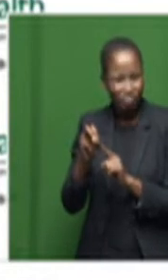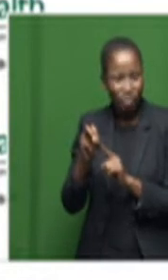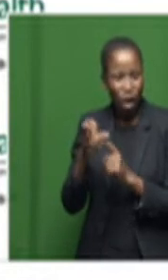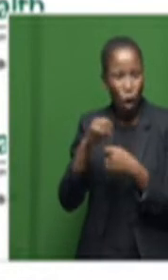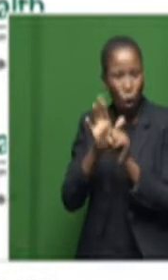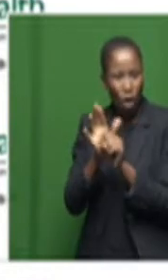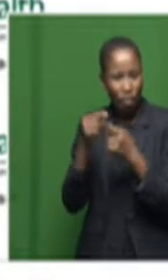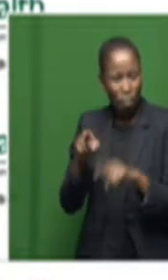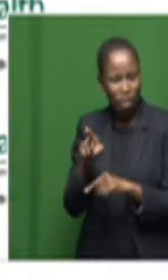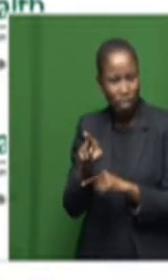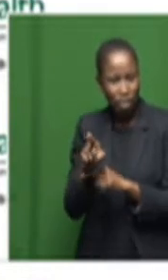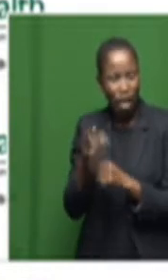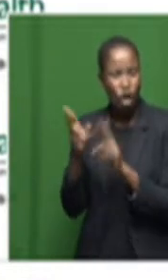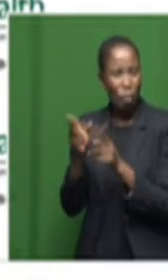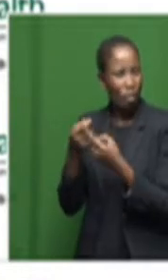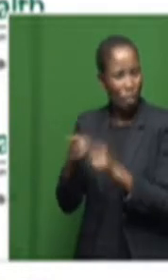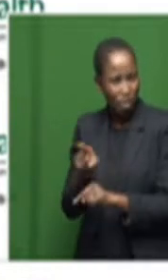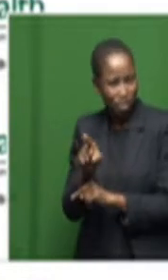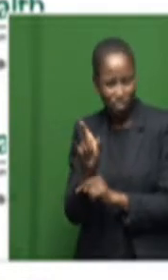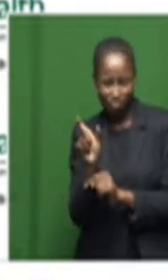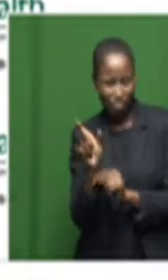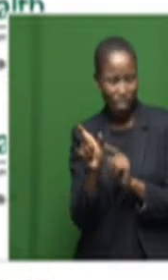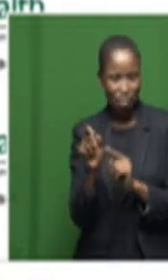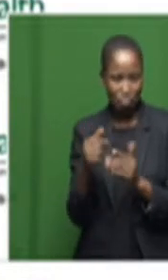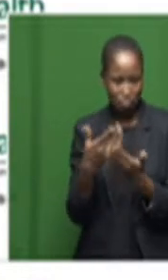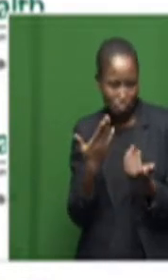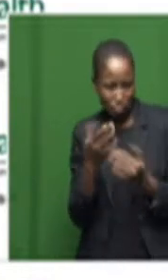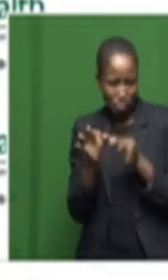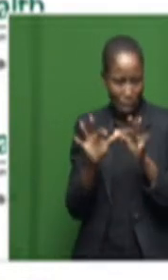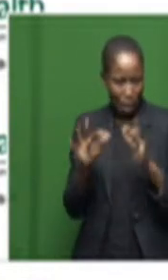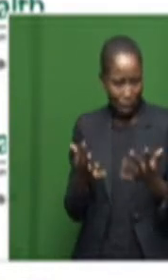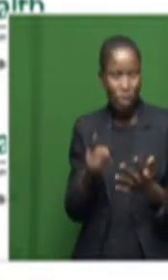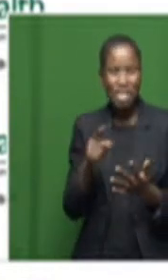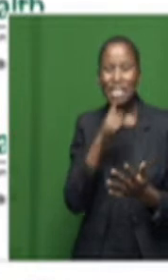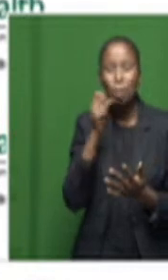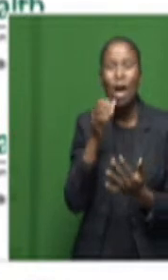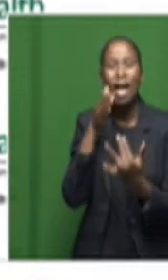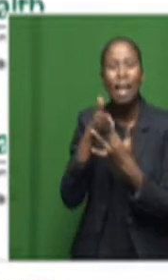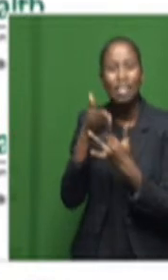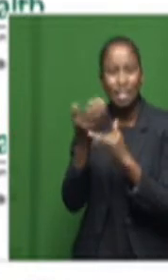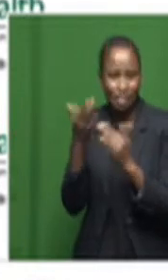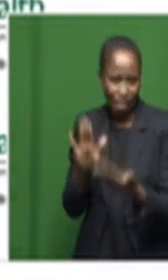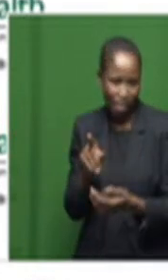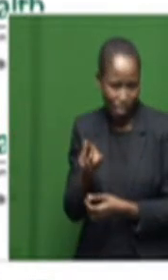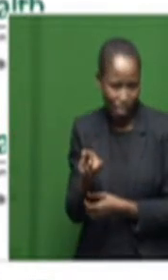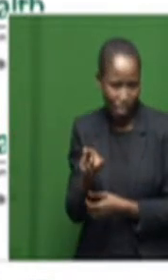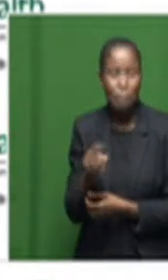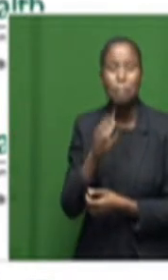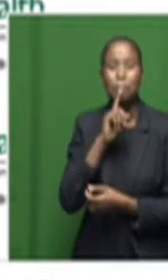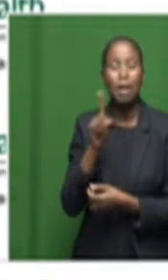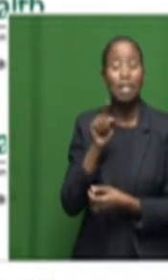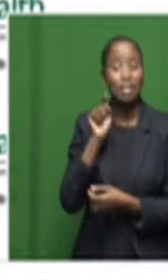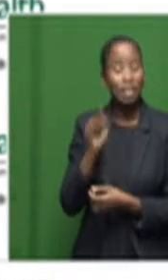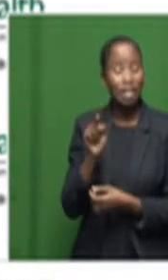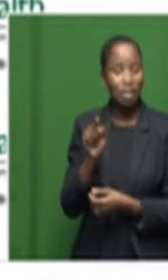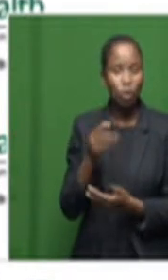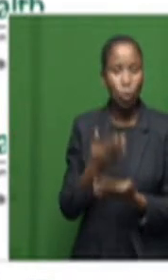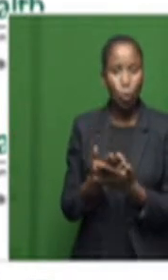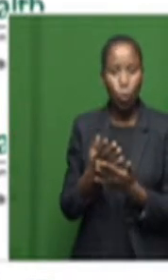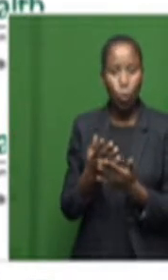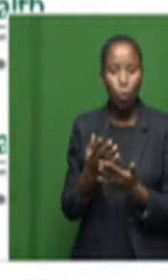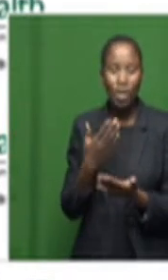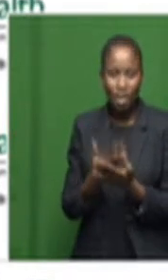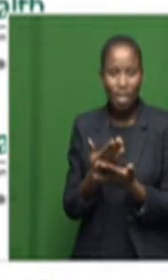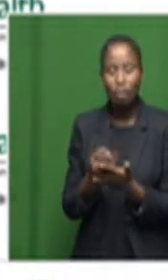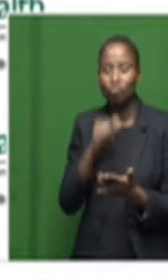the MRC will report as excess death. But we can't add that to COVID,